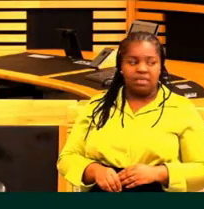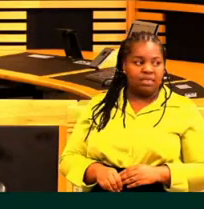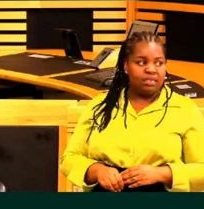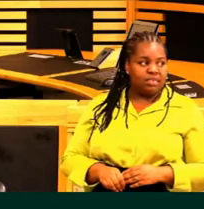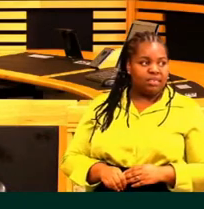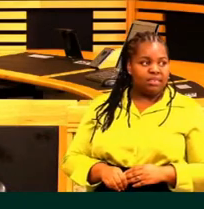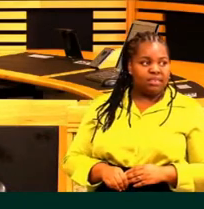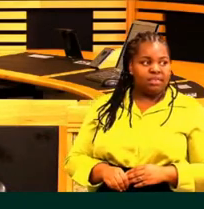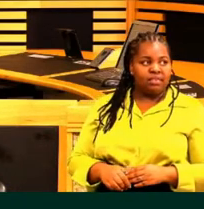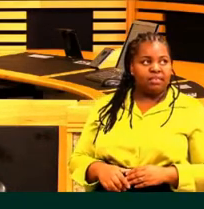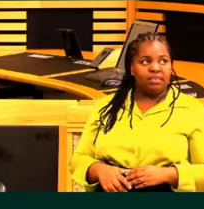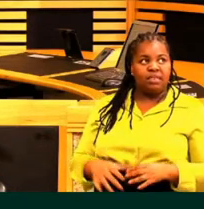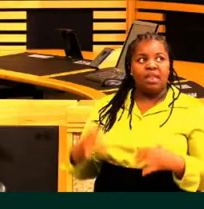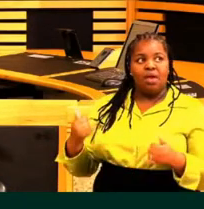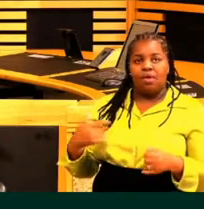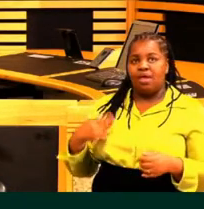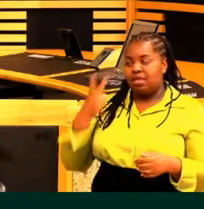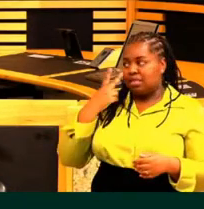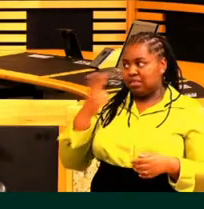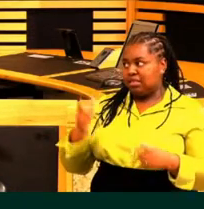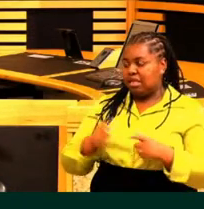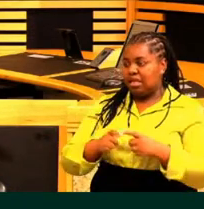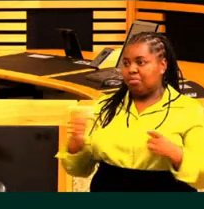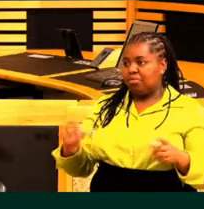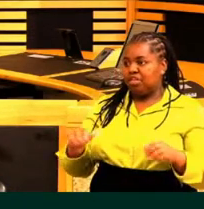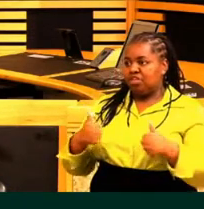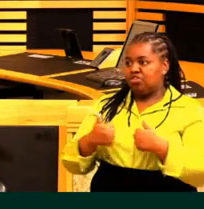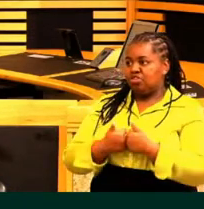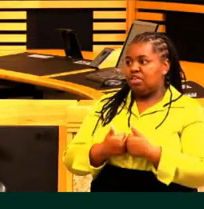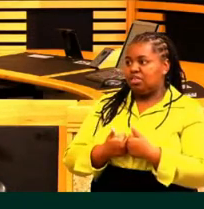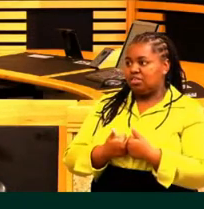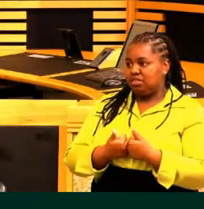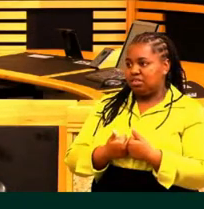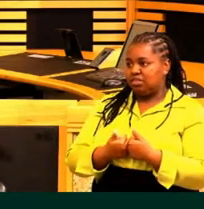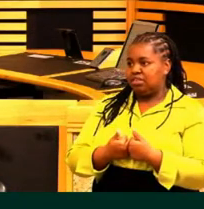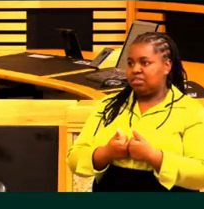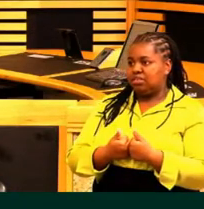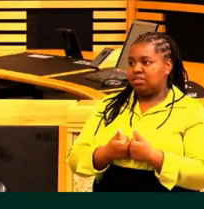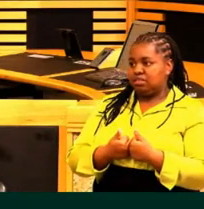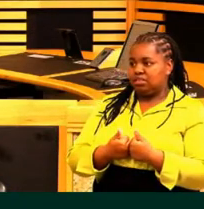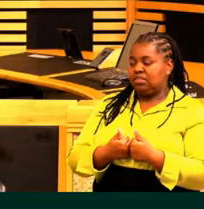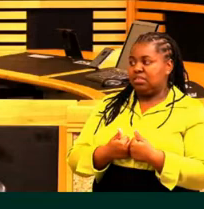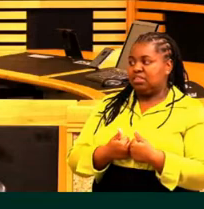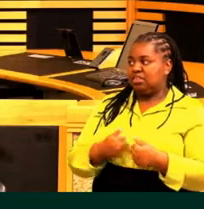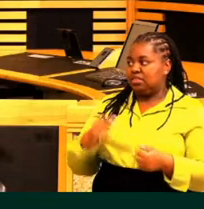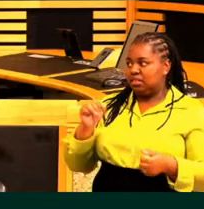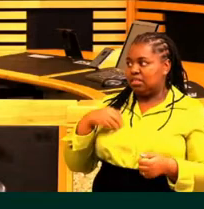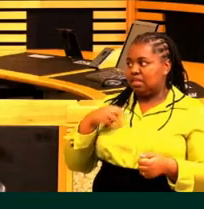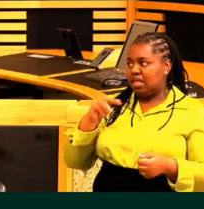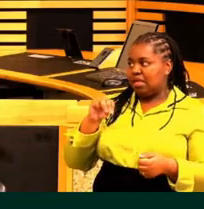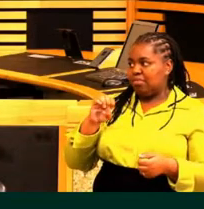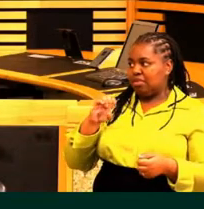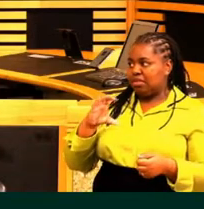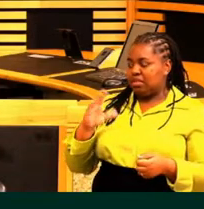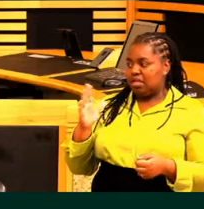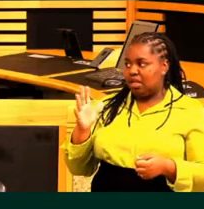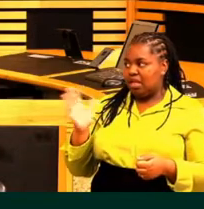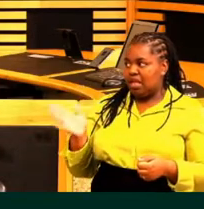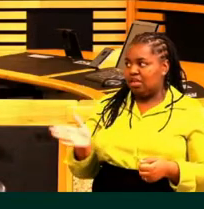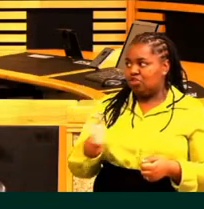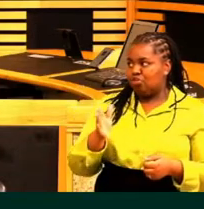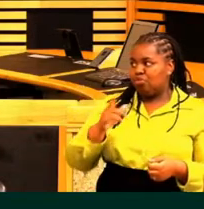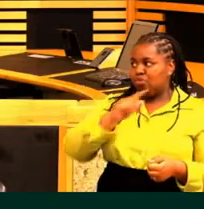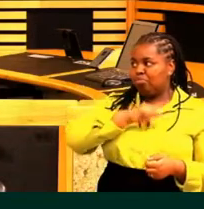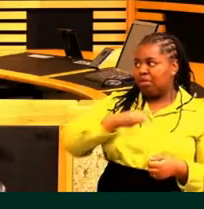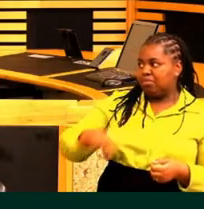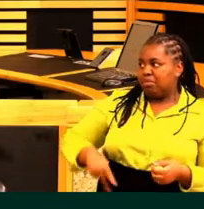now I can see a serious challenge of this upward delegation so Ms is a delegating printing so